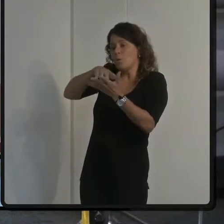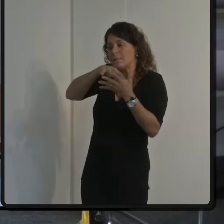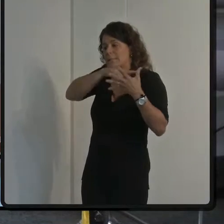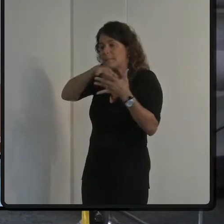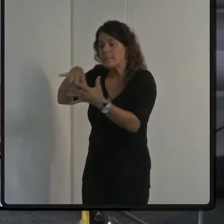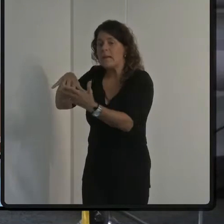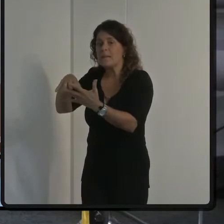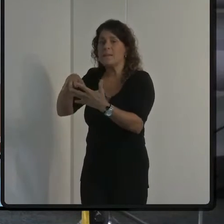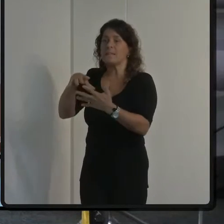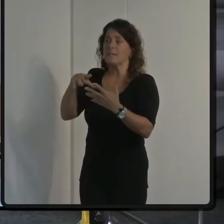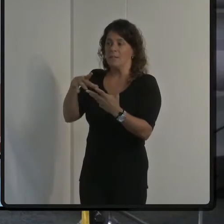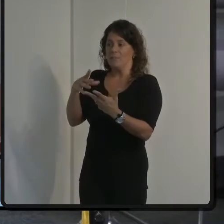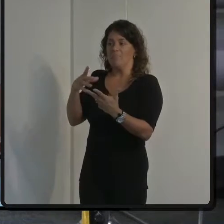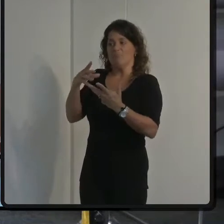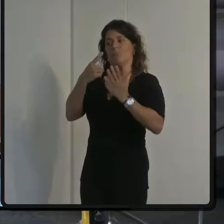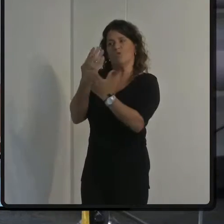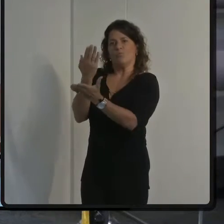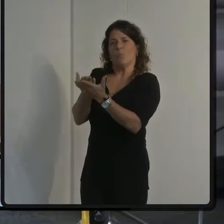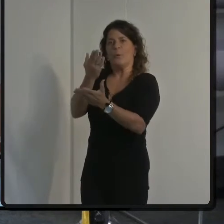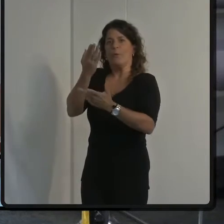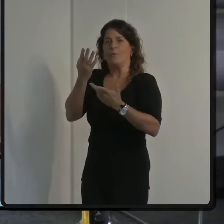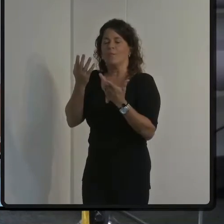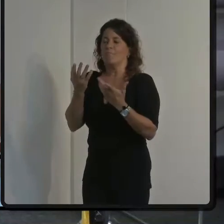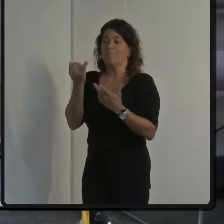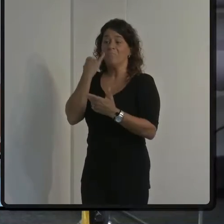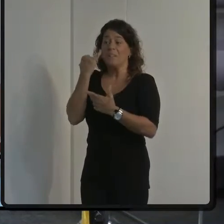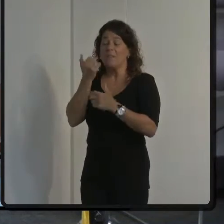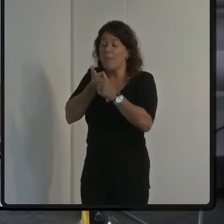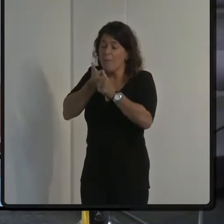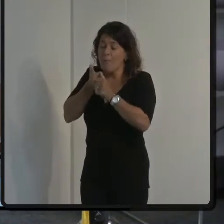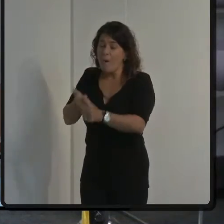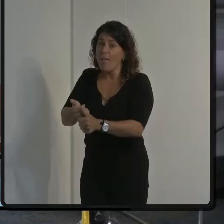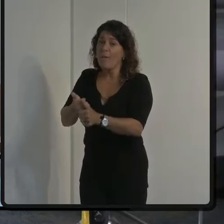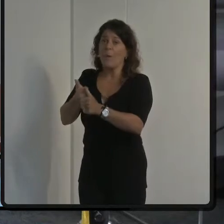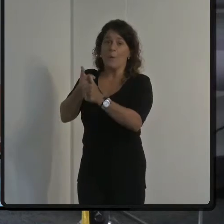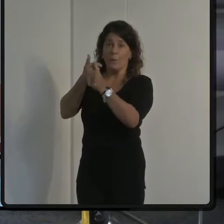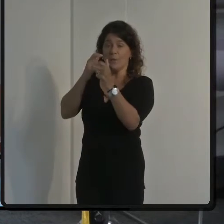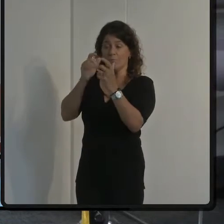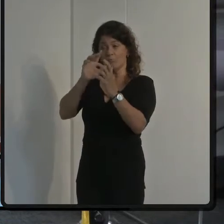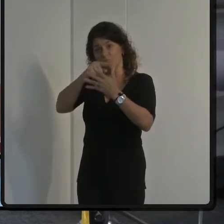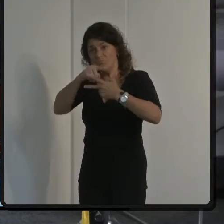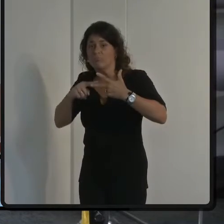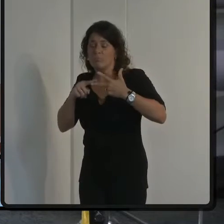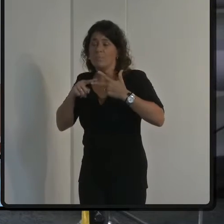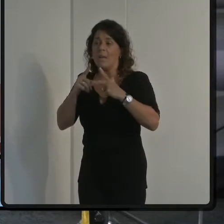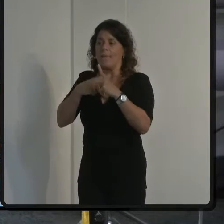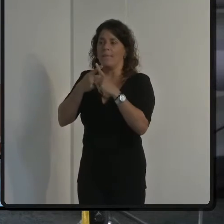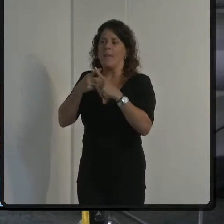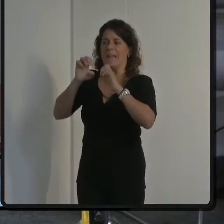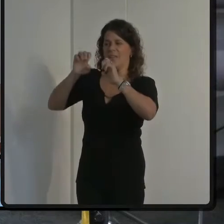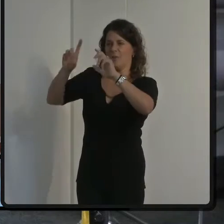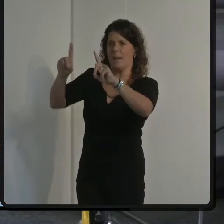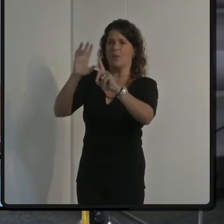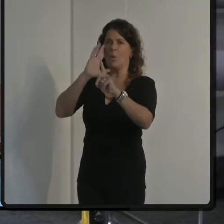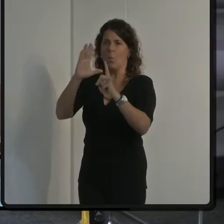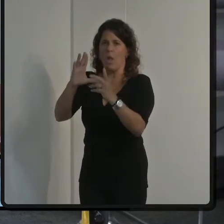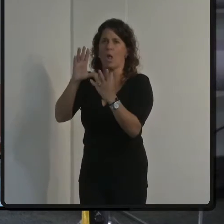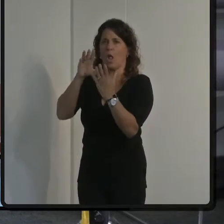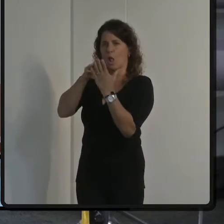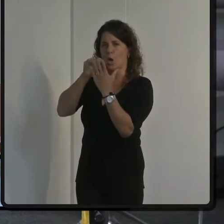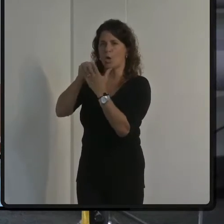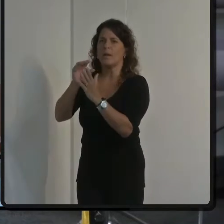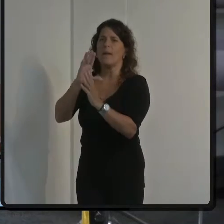really effective change happens through peer-in-peer education. So with the with our own